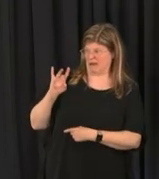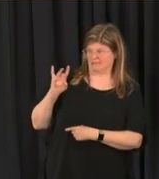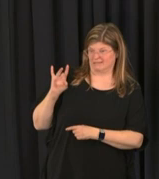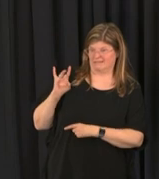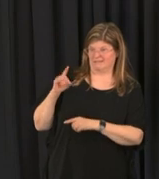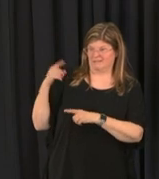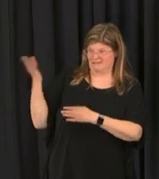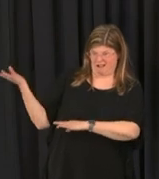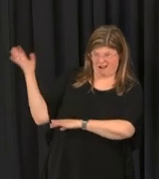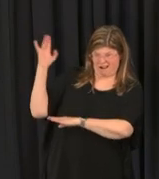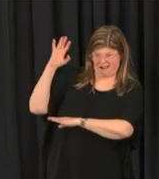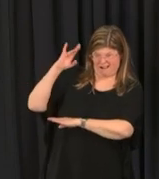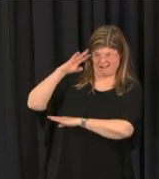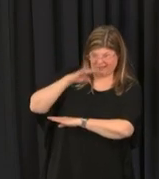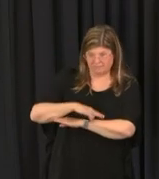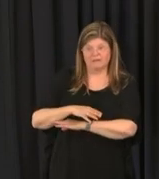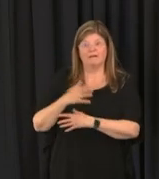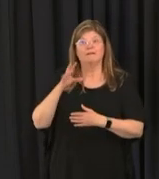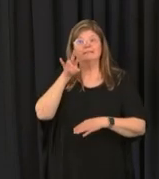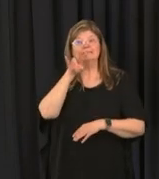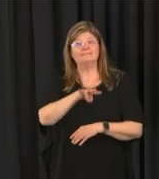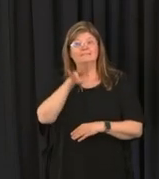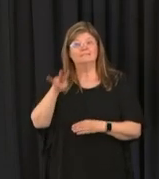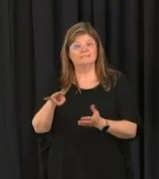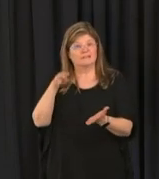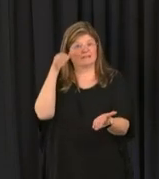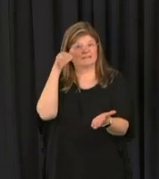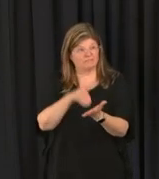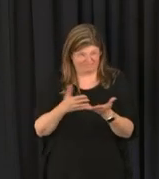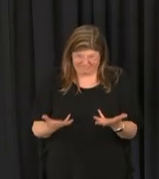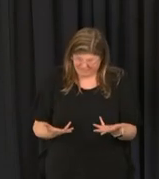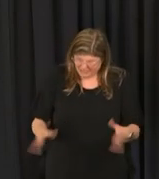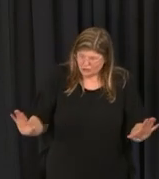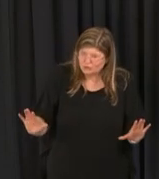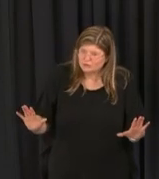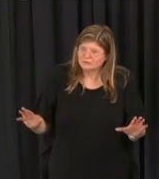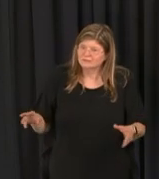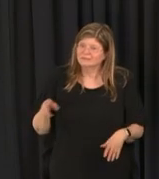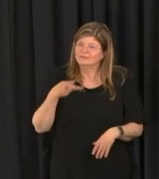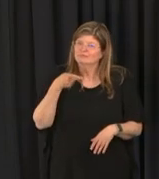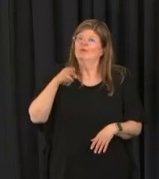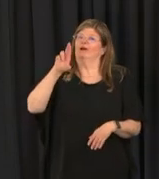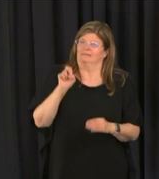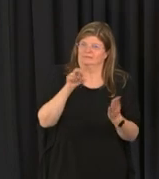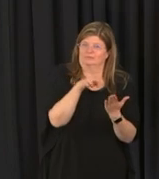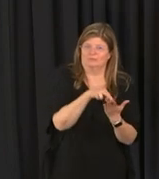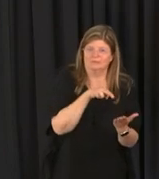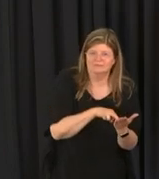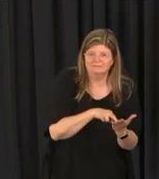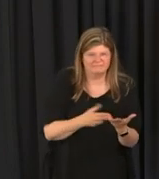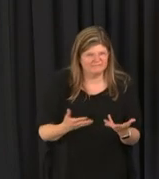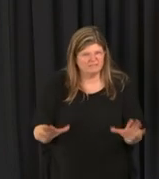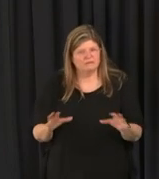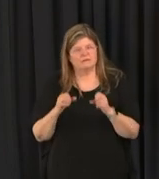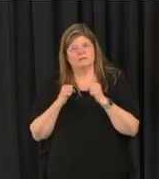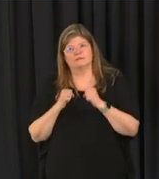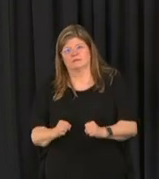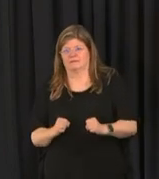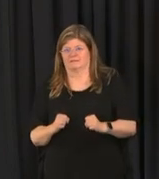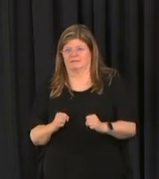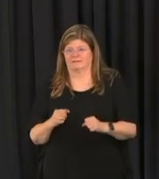than 77,000 people pre-registered for vaccination. I want to